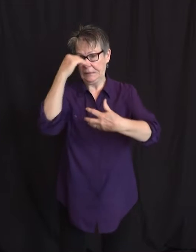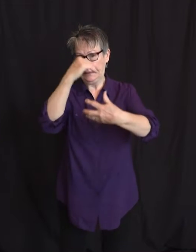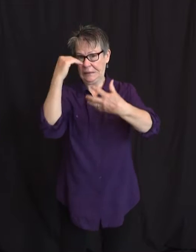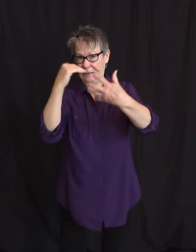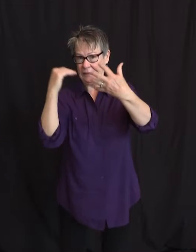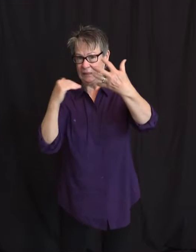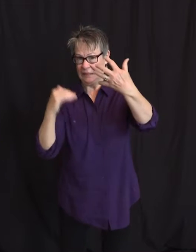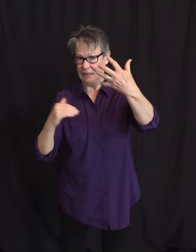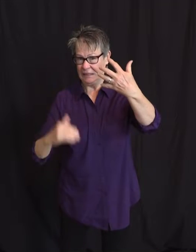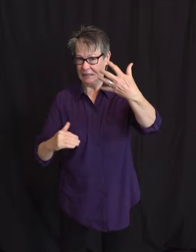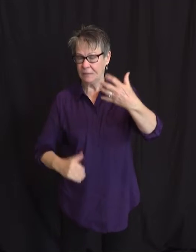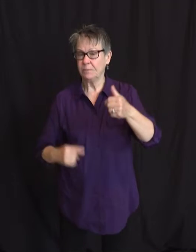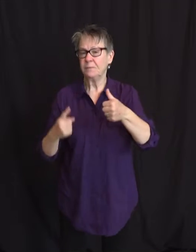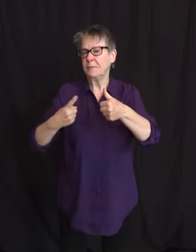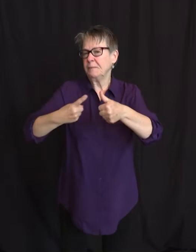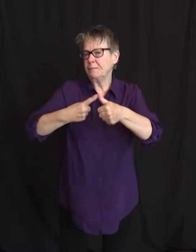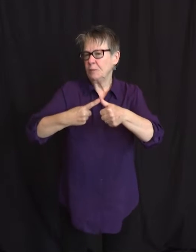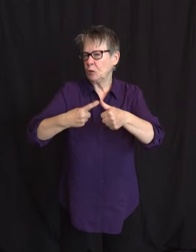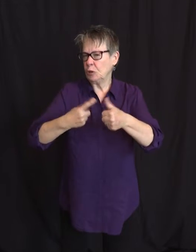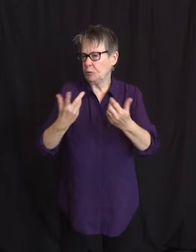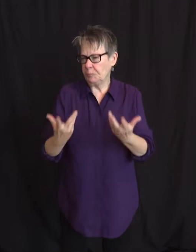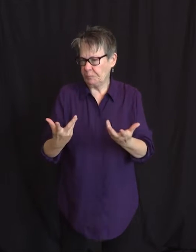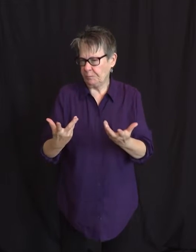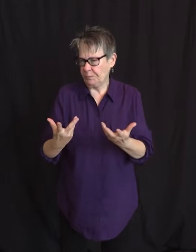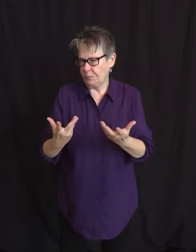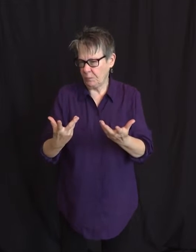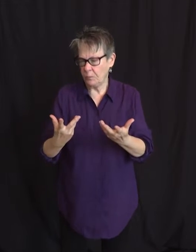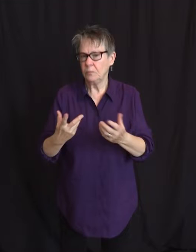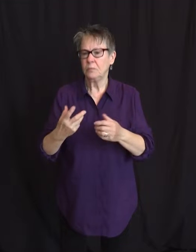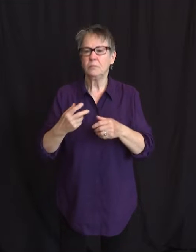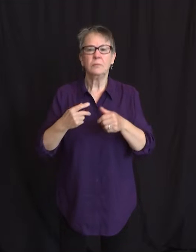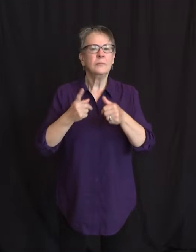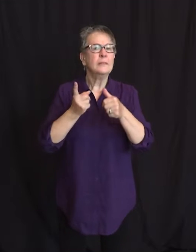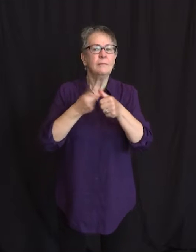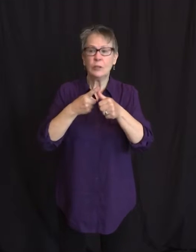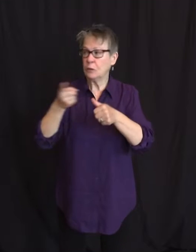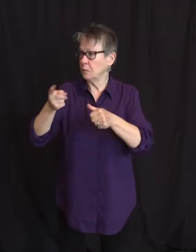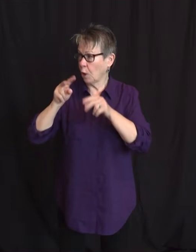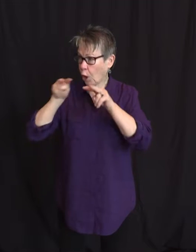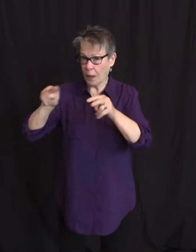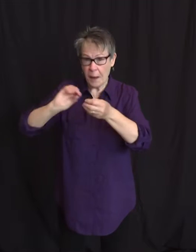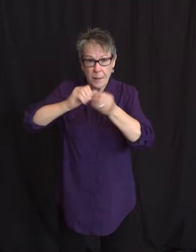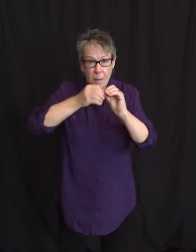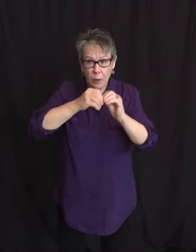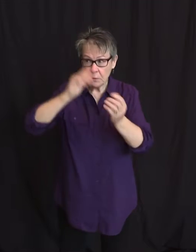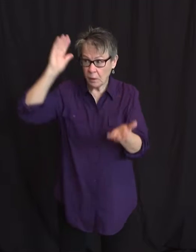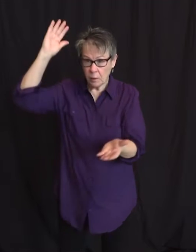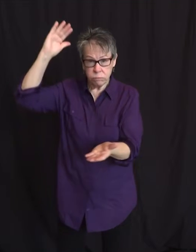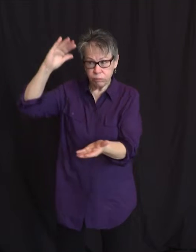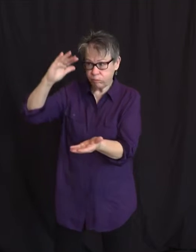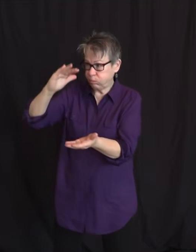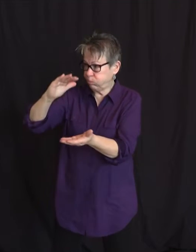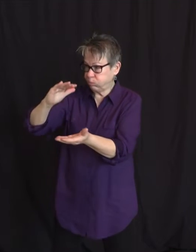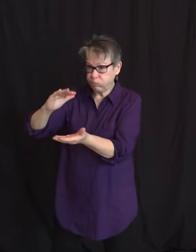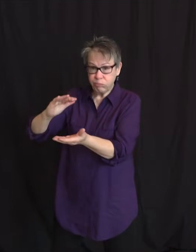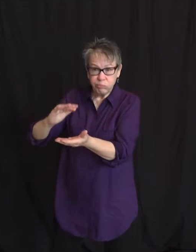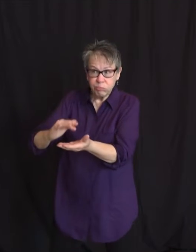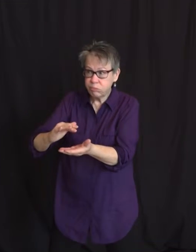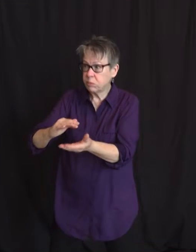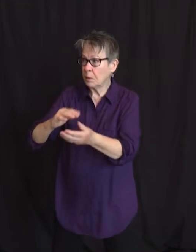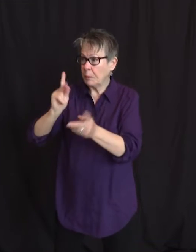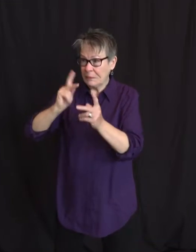sustained reductions in new COVID-19 cases and other key metrics reflecting a decreasing burden of